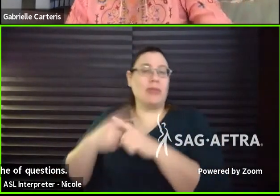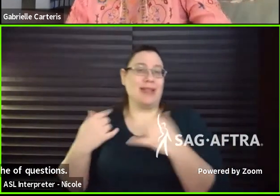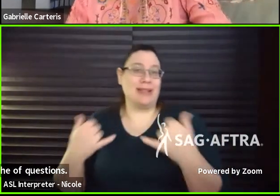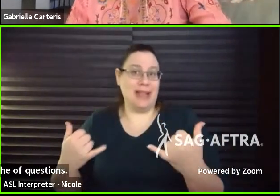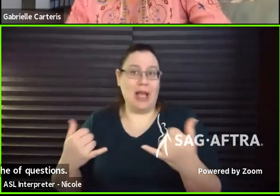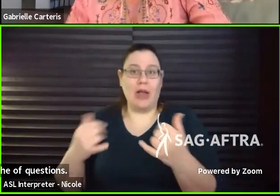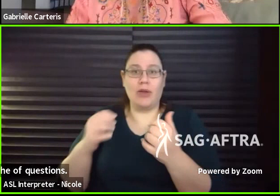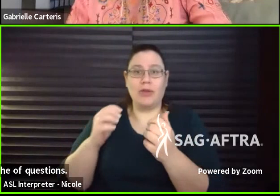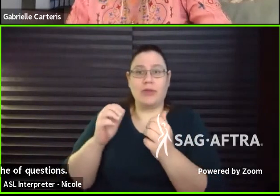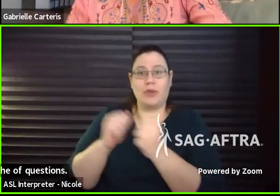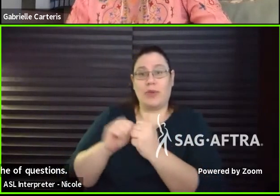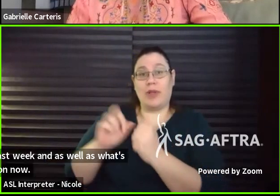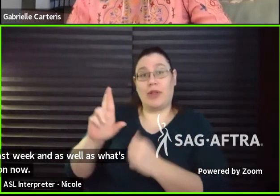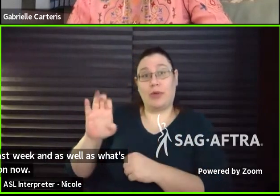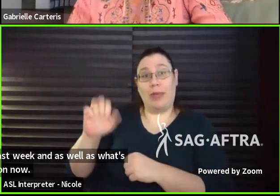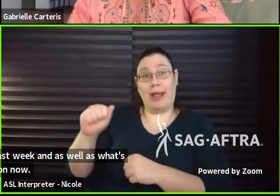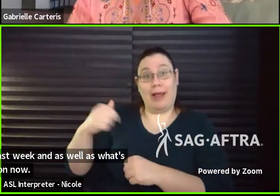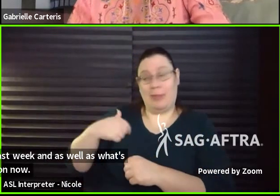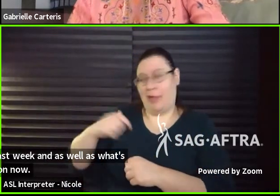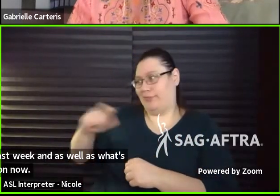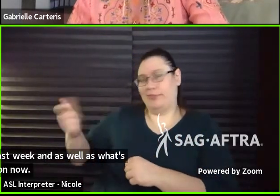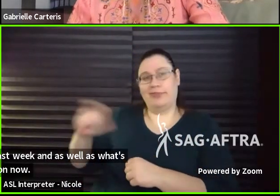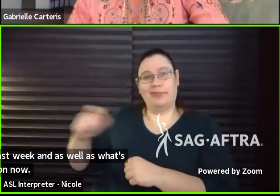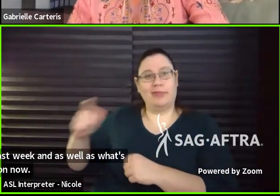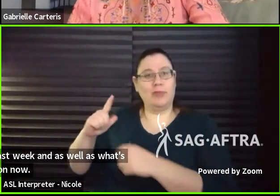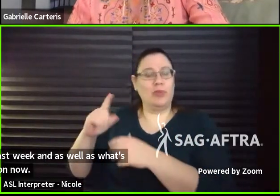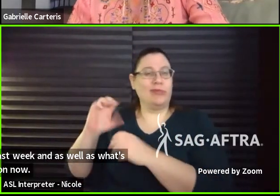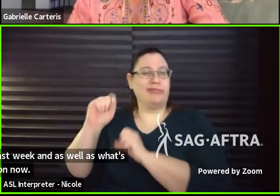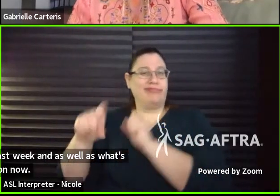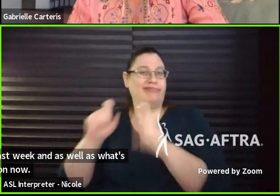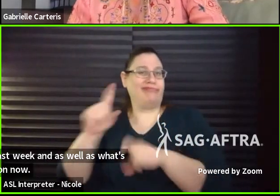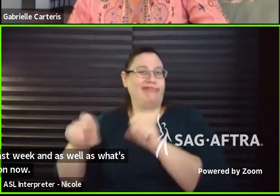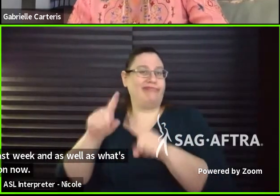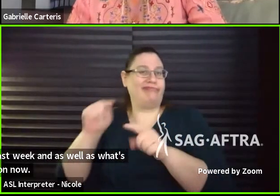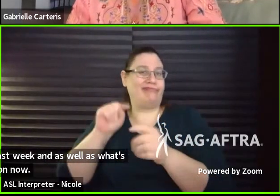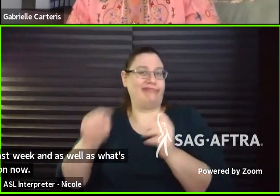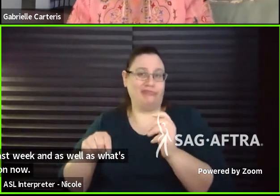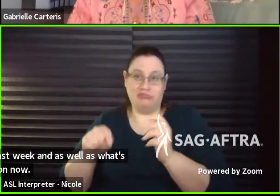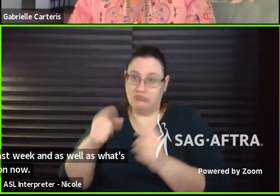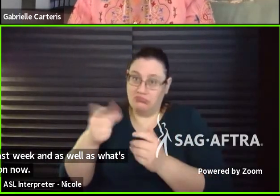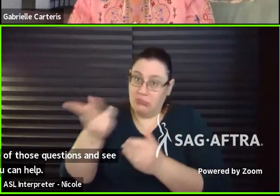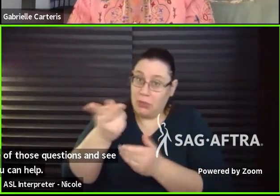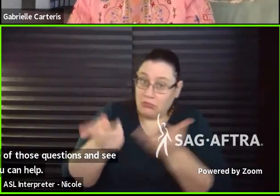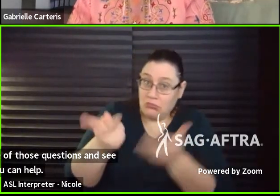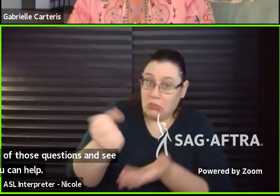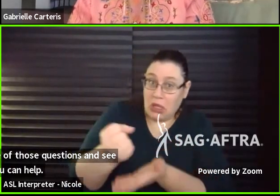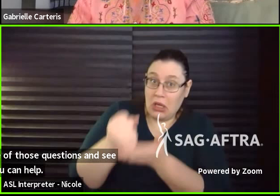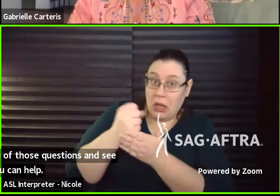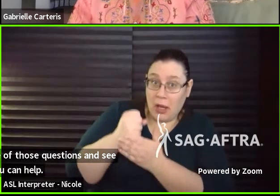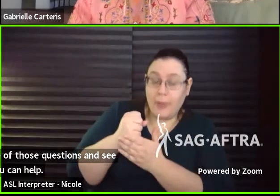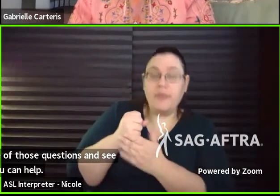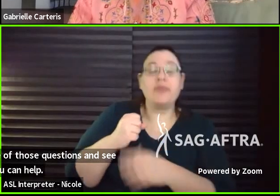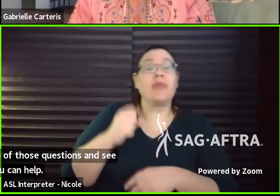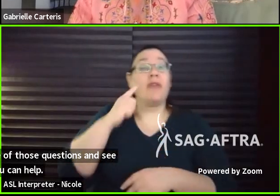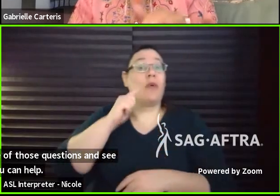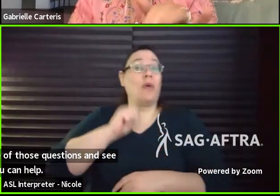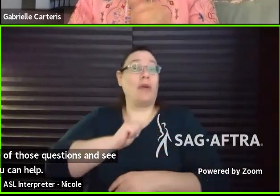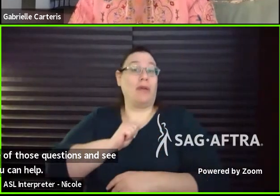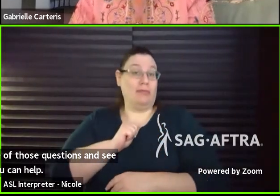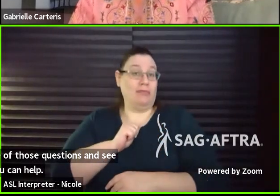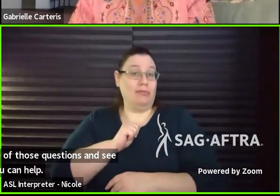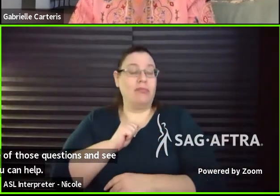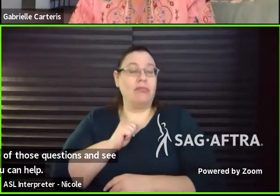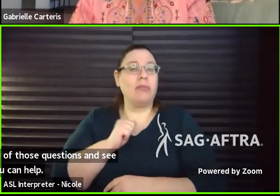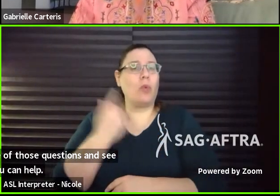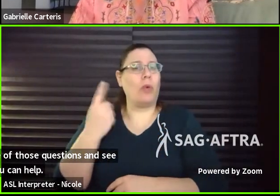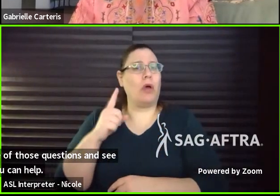Rebecca and I, we're going to share some of those questions and see where you can help. For me, I just want to, one of the